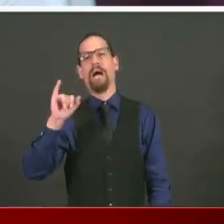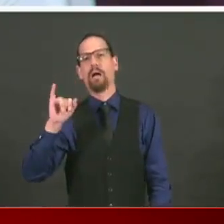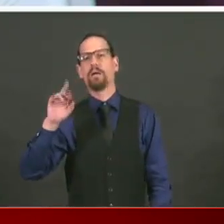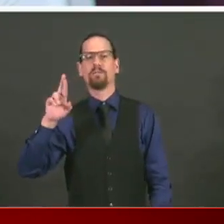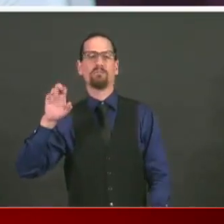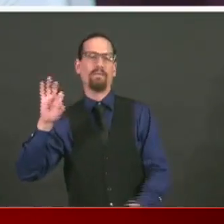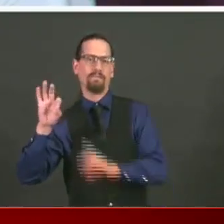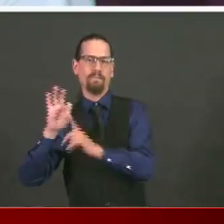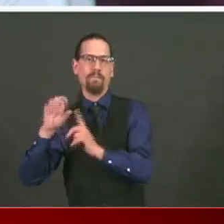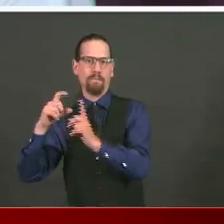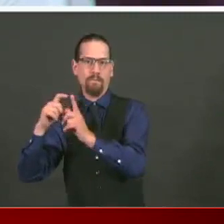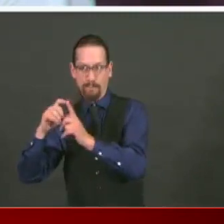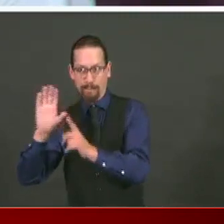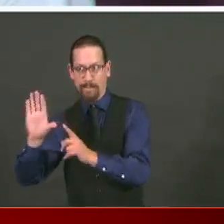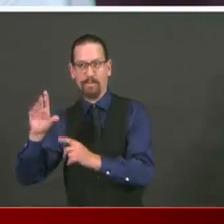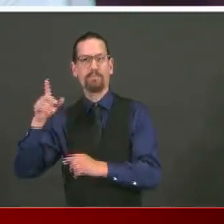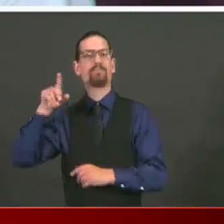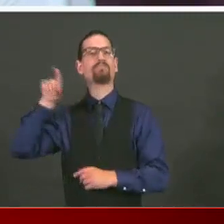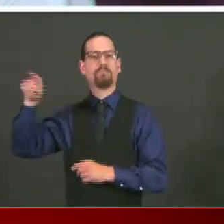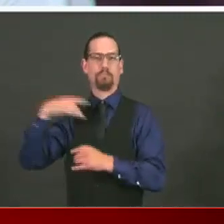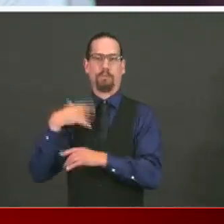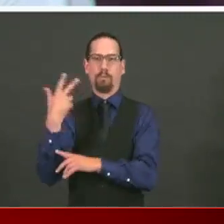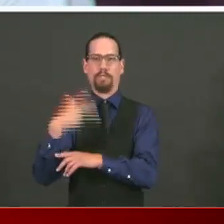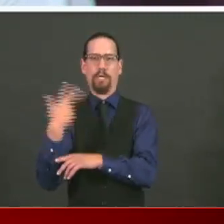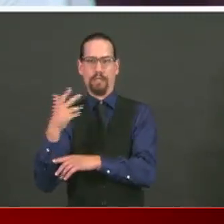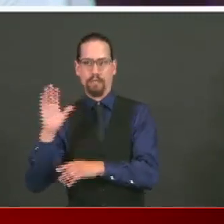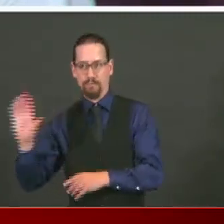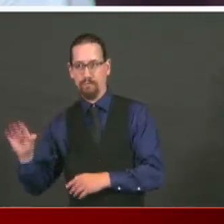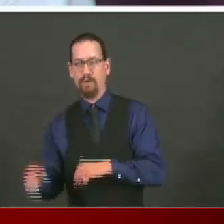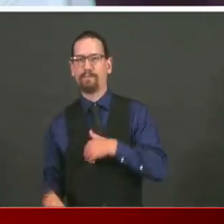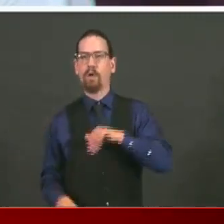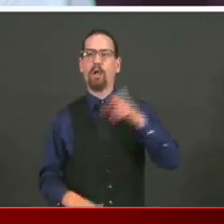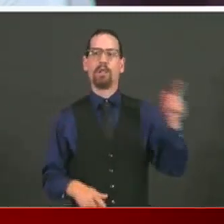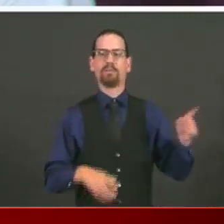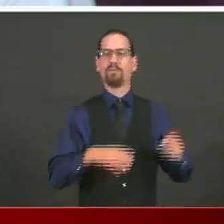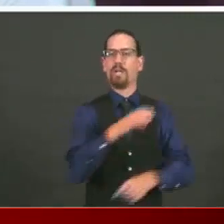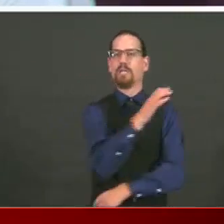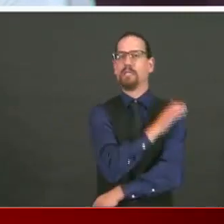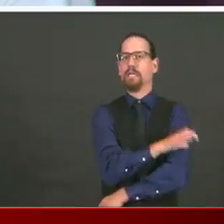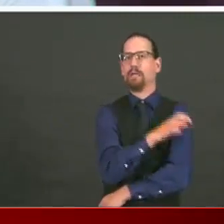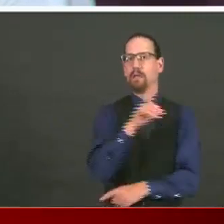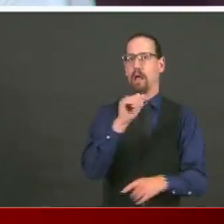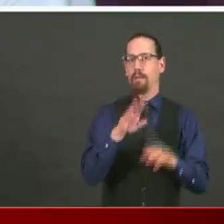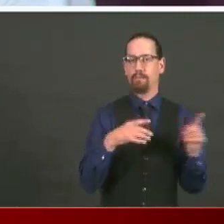Labs, it's almost 5 days. LabCorp is almost 6 days.